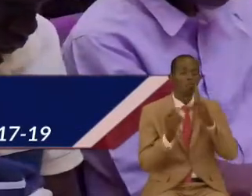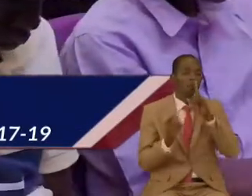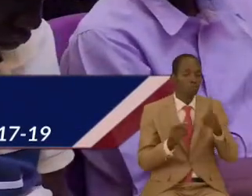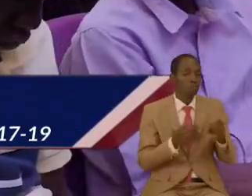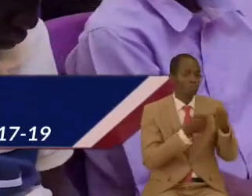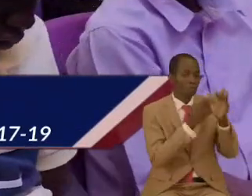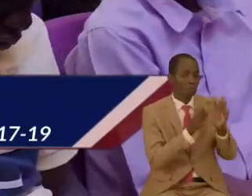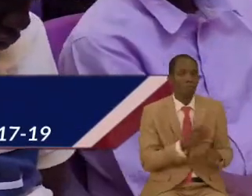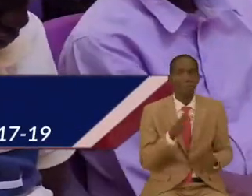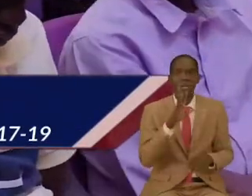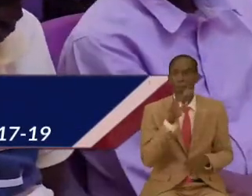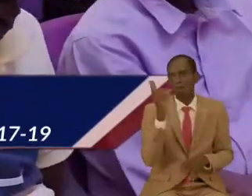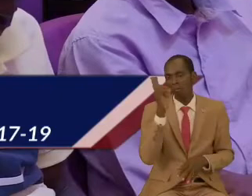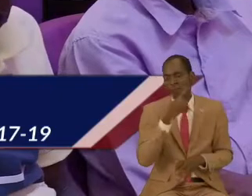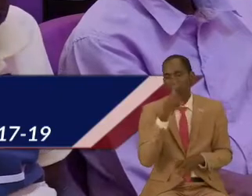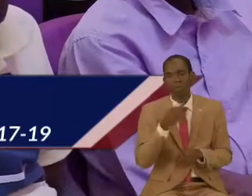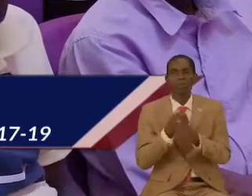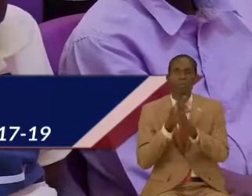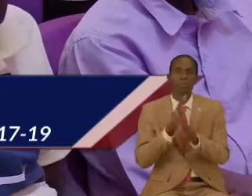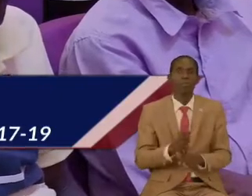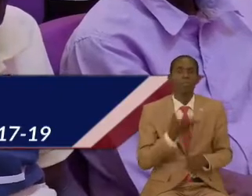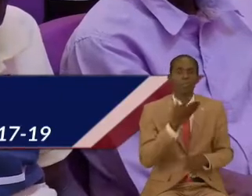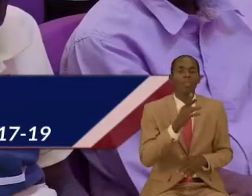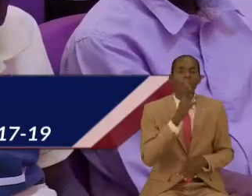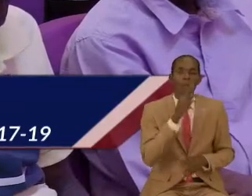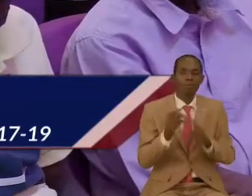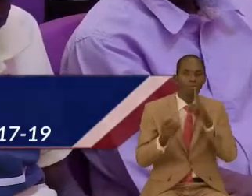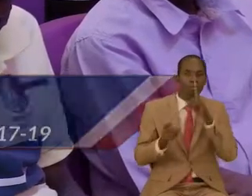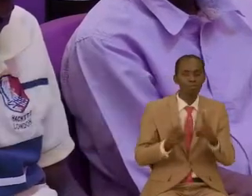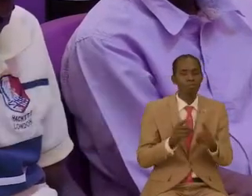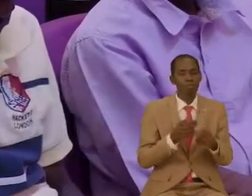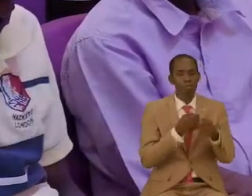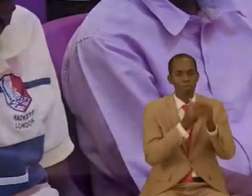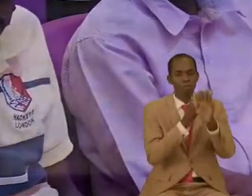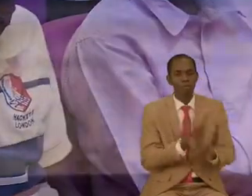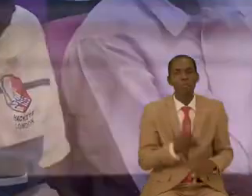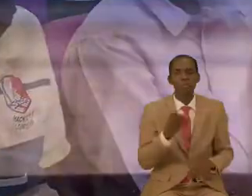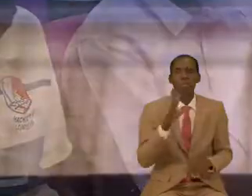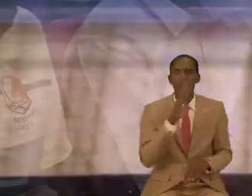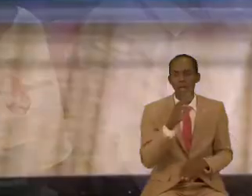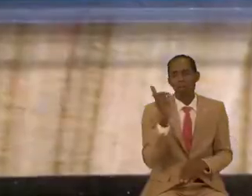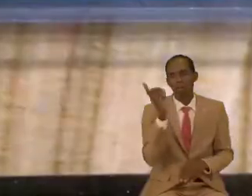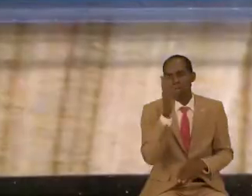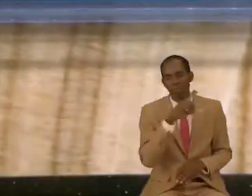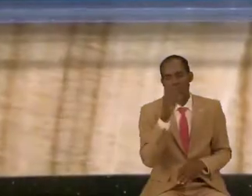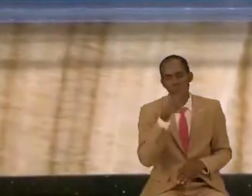are false disciples. There are true apostles,